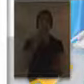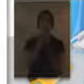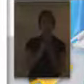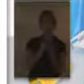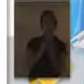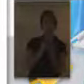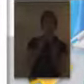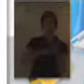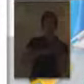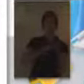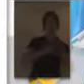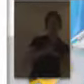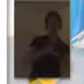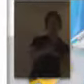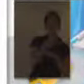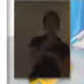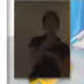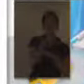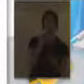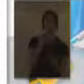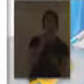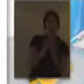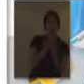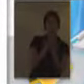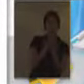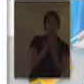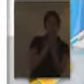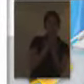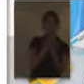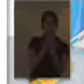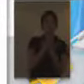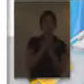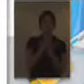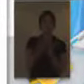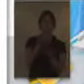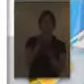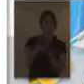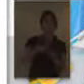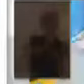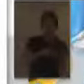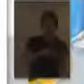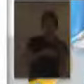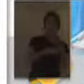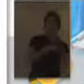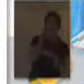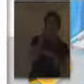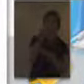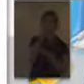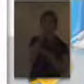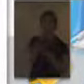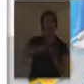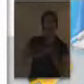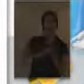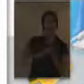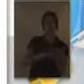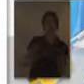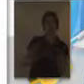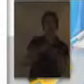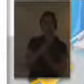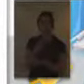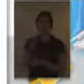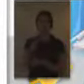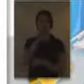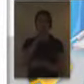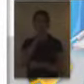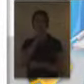the client would have to ask for, will get to access the interface to put through your request, and they would try, and the system would